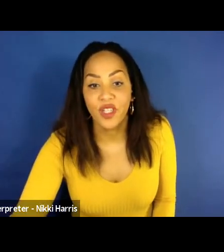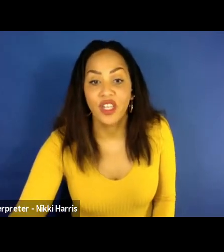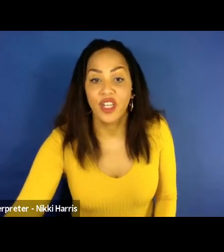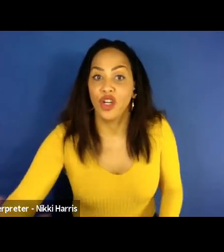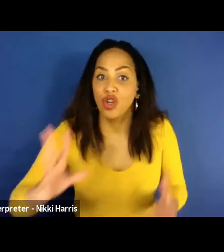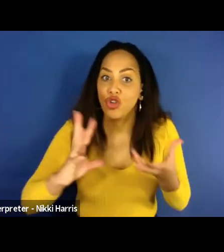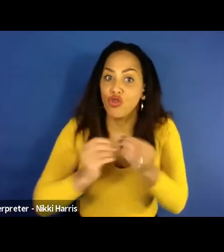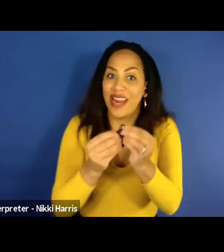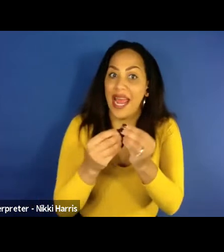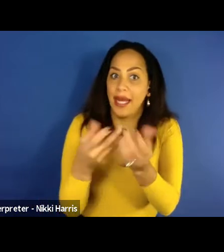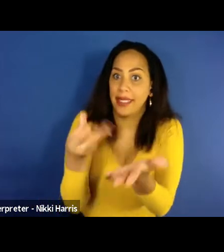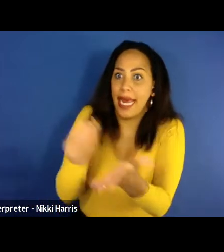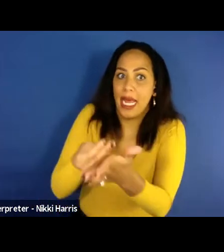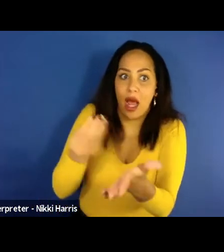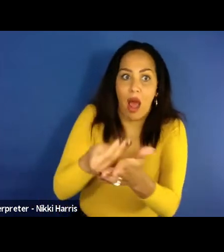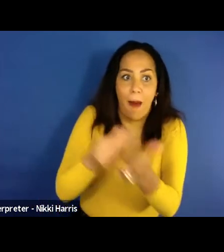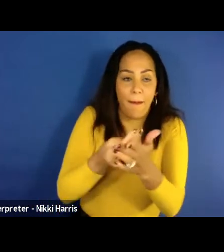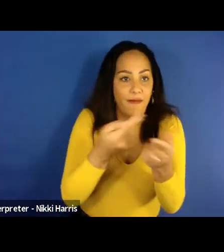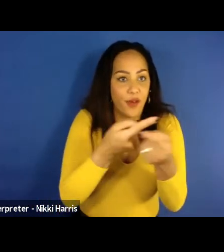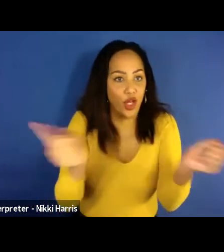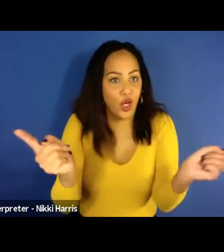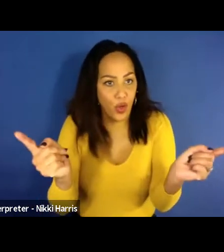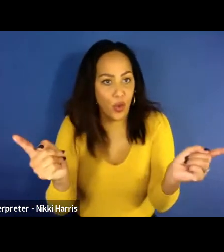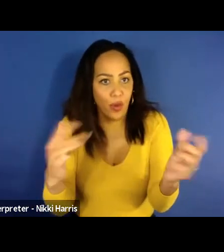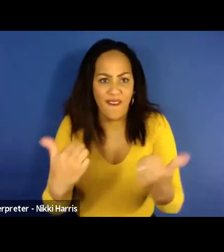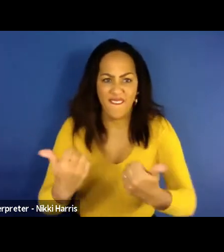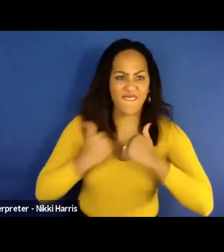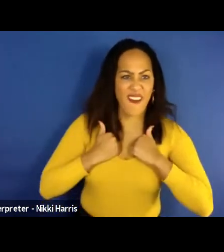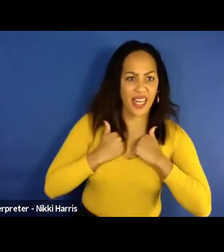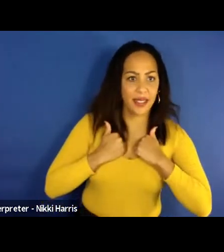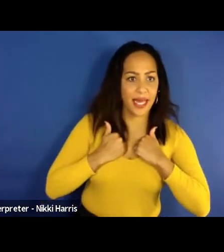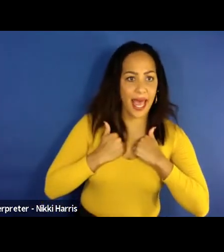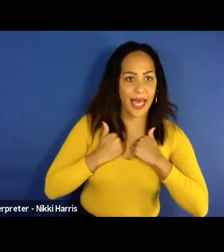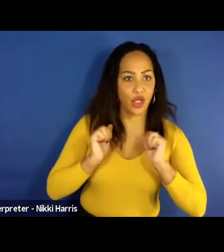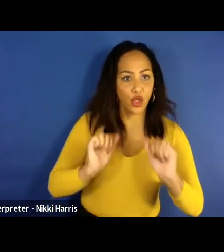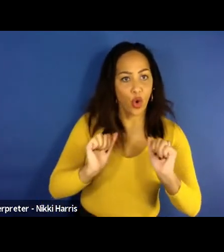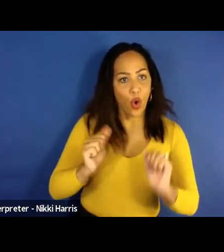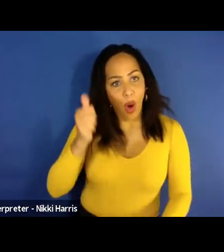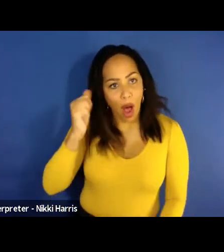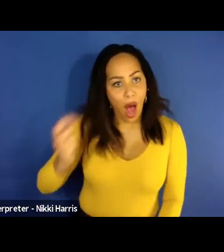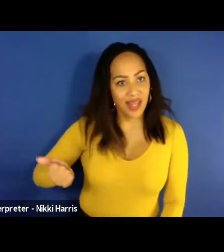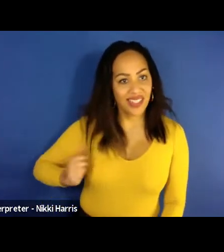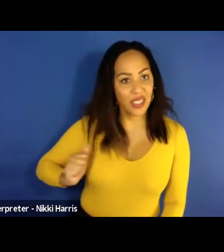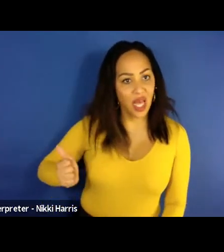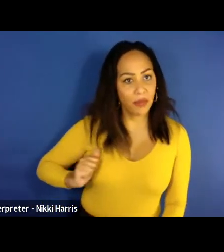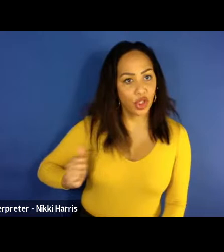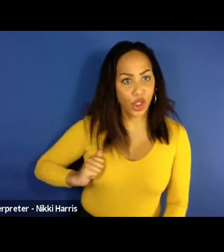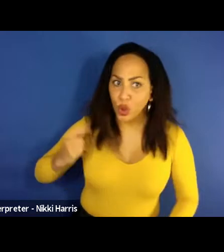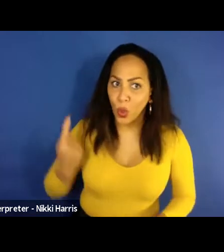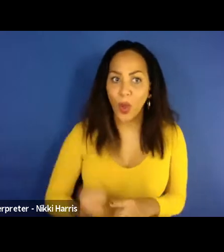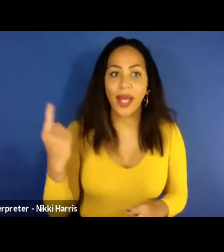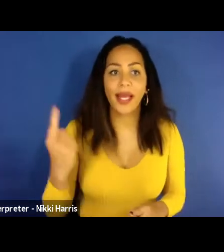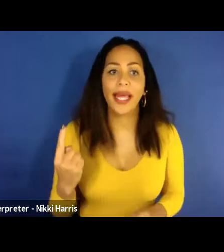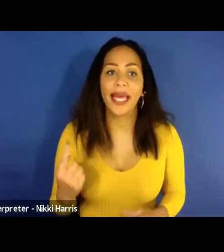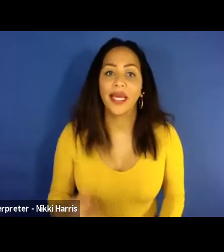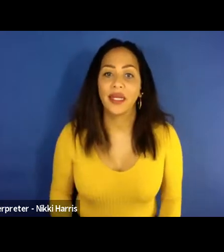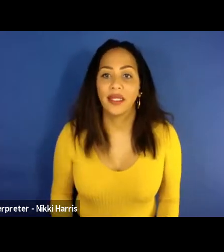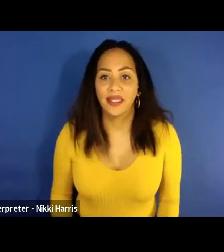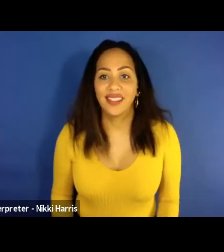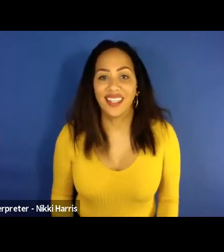then start to validate your assumptions around your idea very quickly, very easily. So absolutely, I subscribe to that pre-Glide,